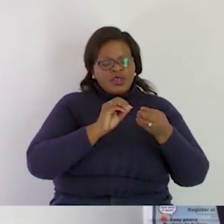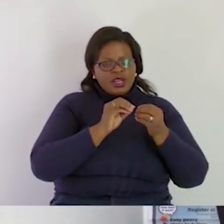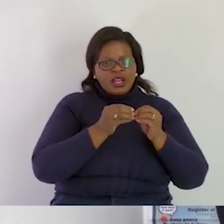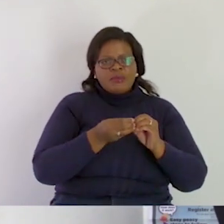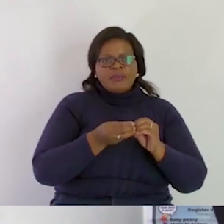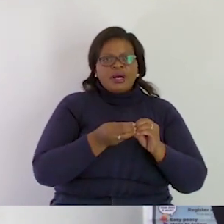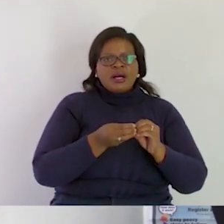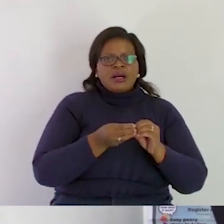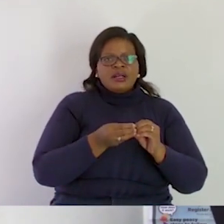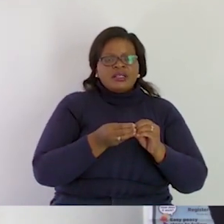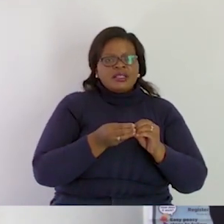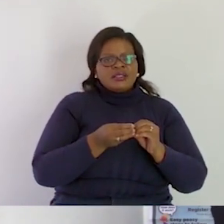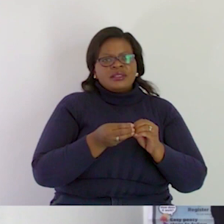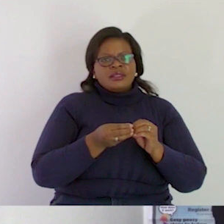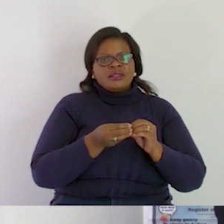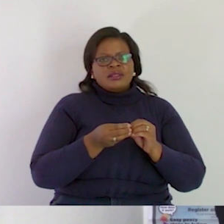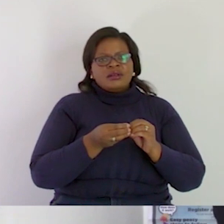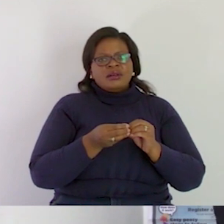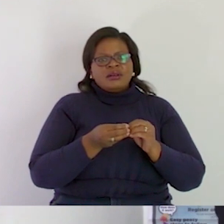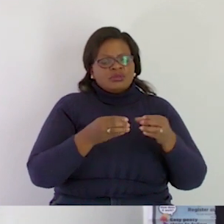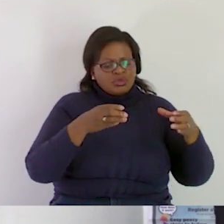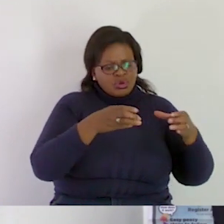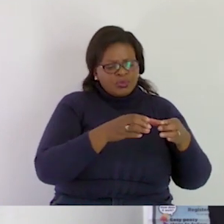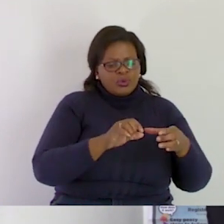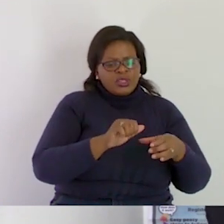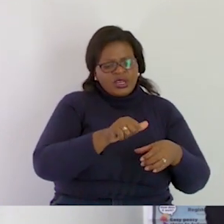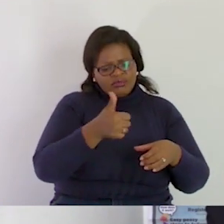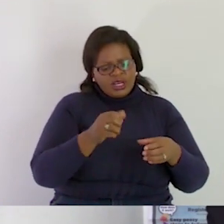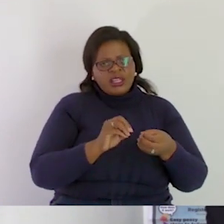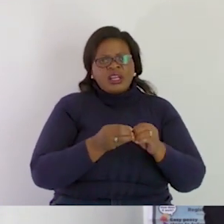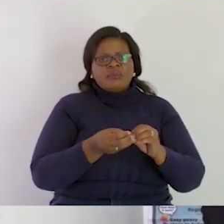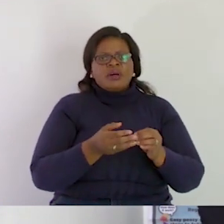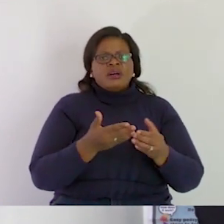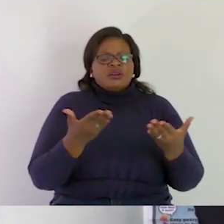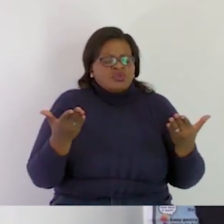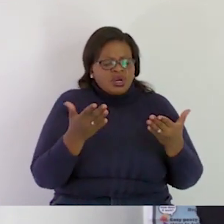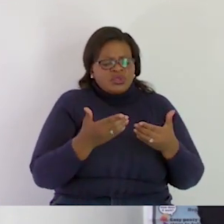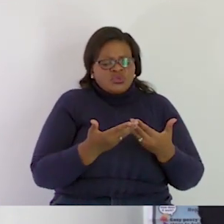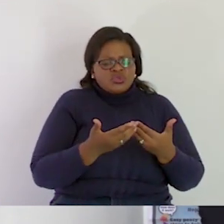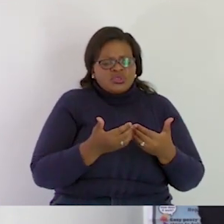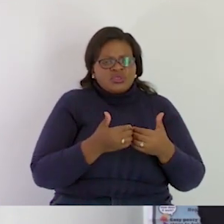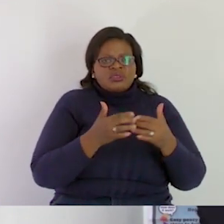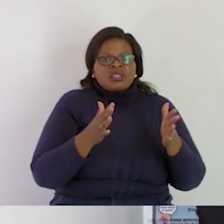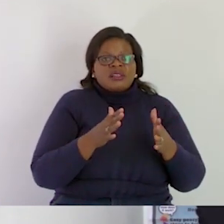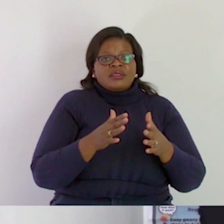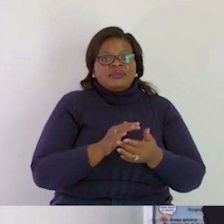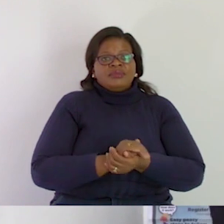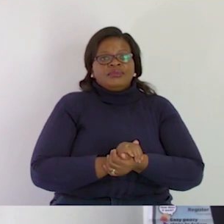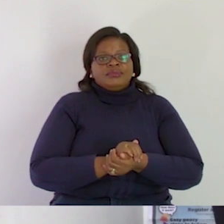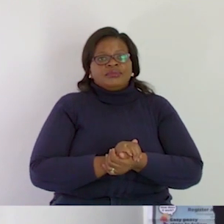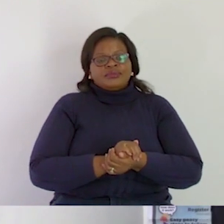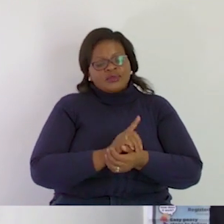number, then it's up to you to decide where do you want to start. For example, I will say the first